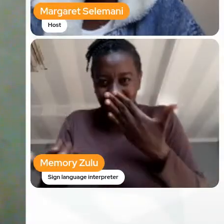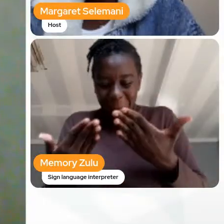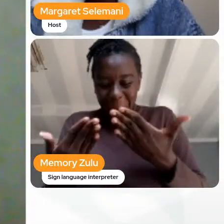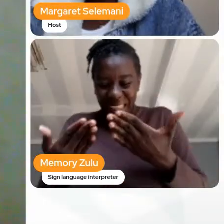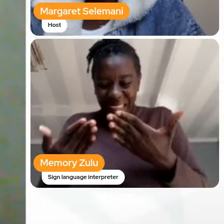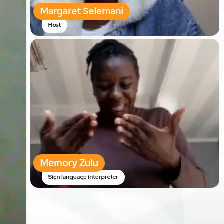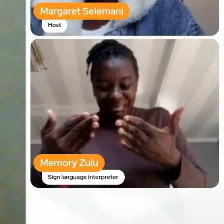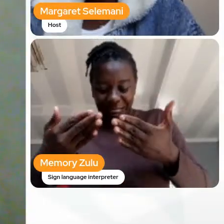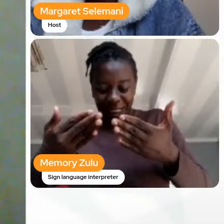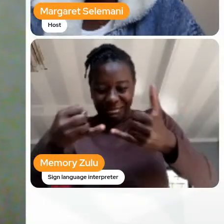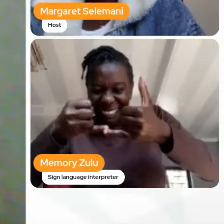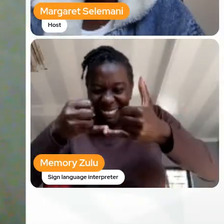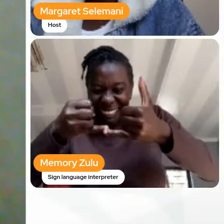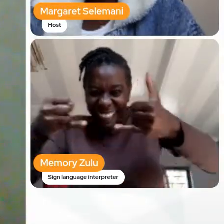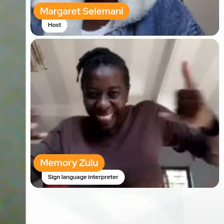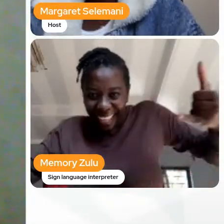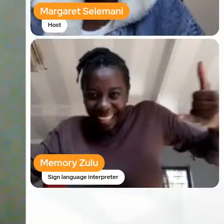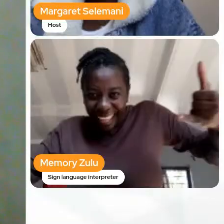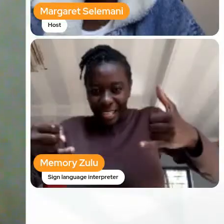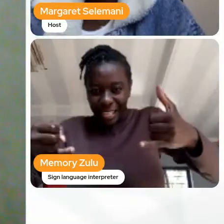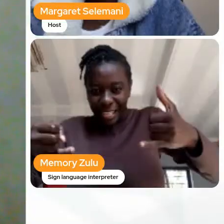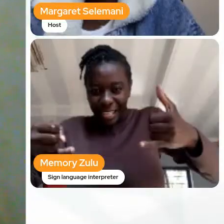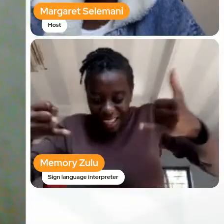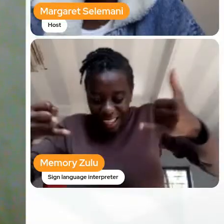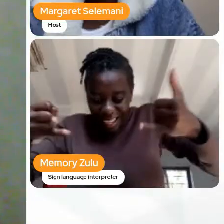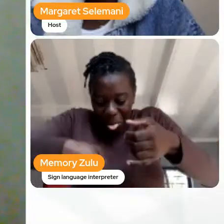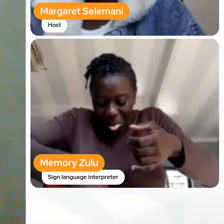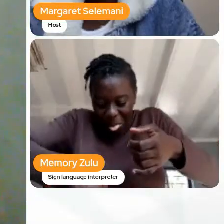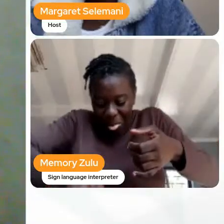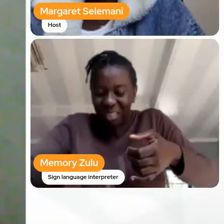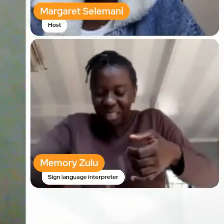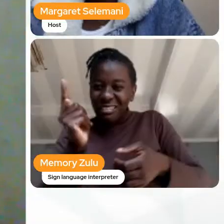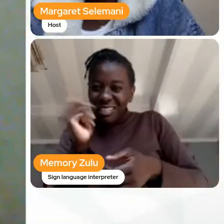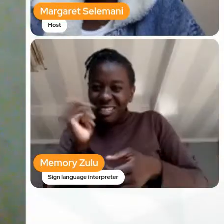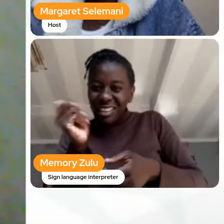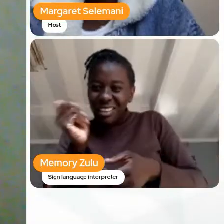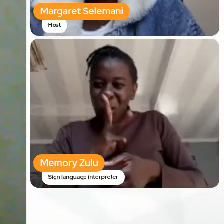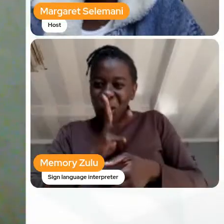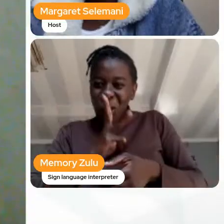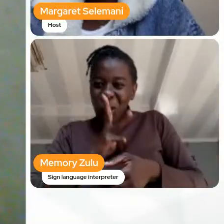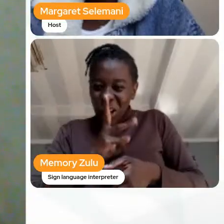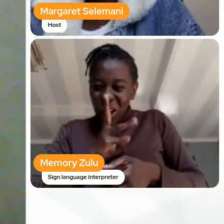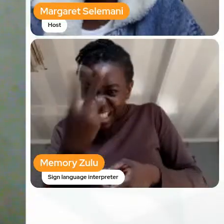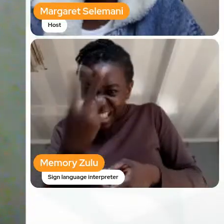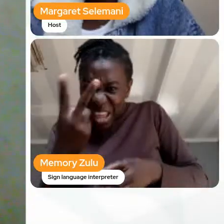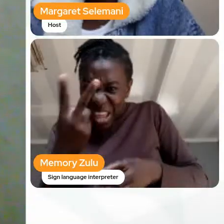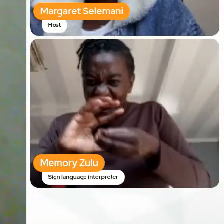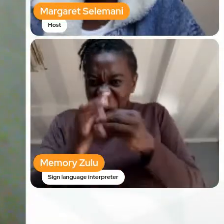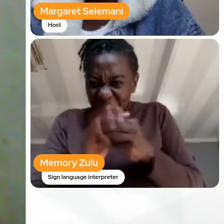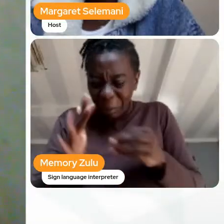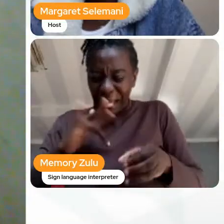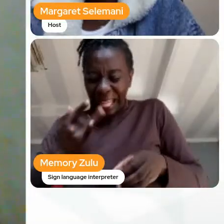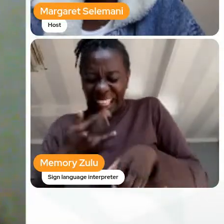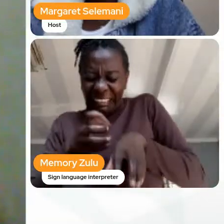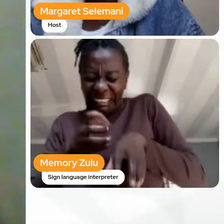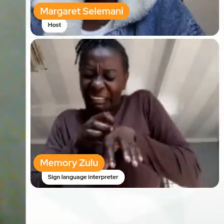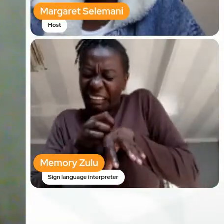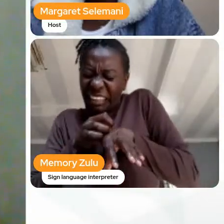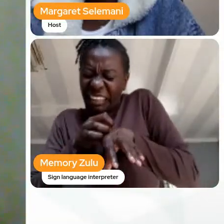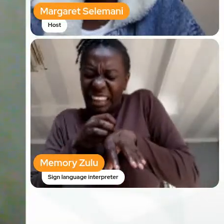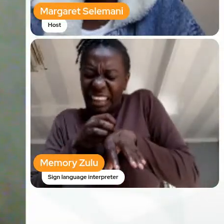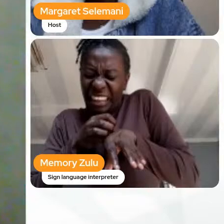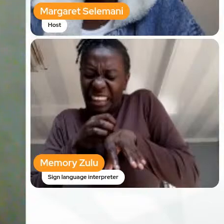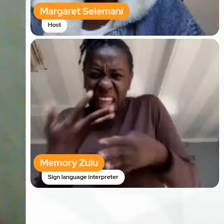and self-medication also have got serious complication on your aspect, like I alluded,